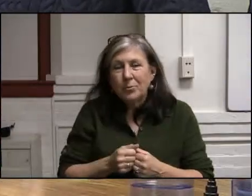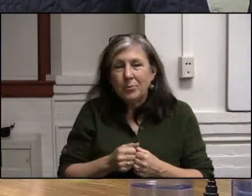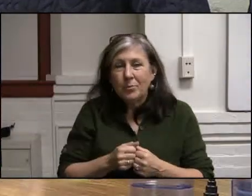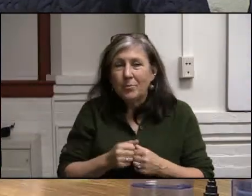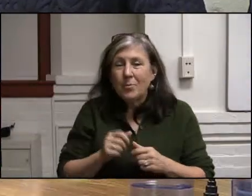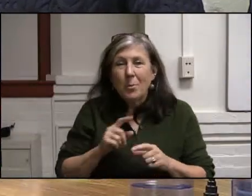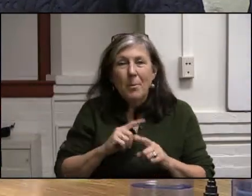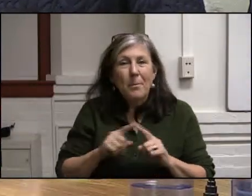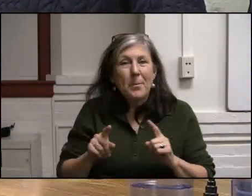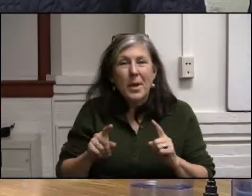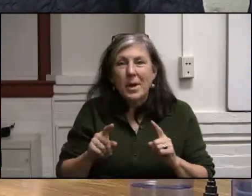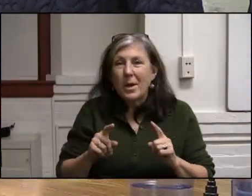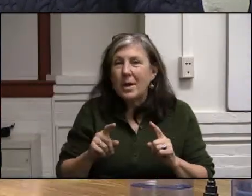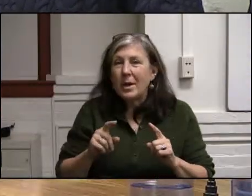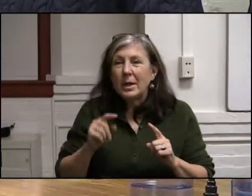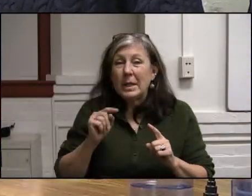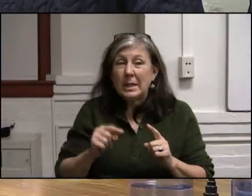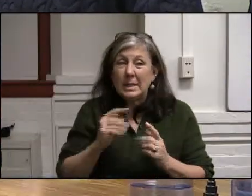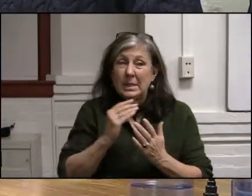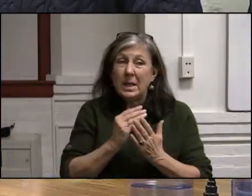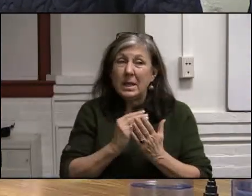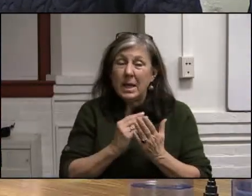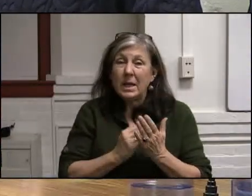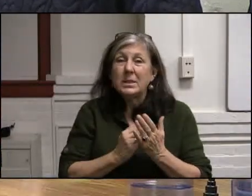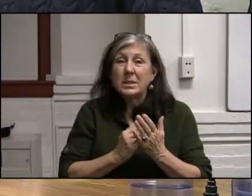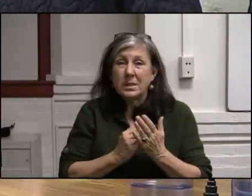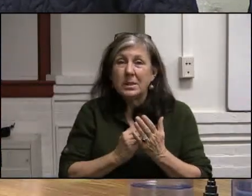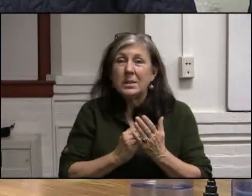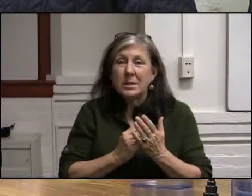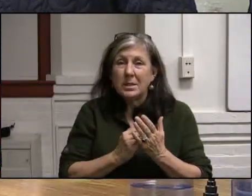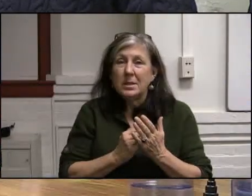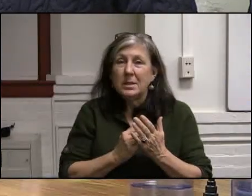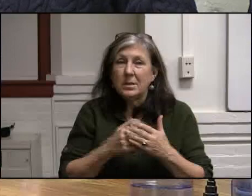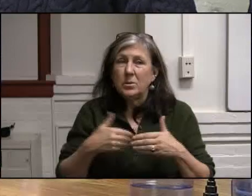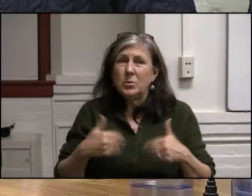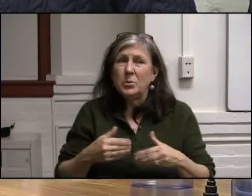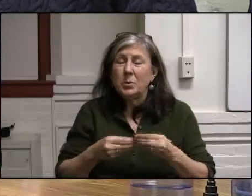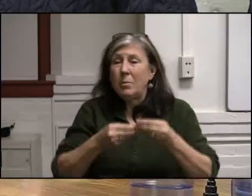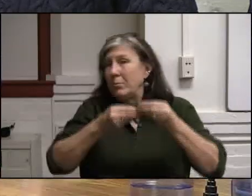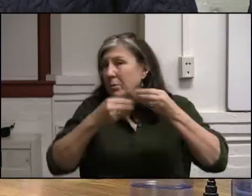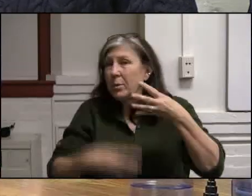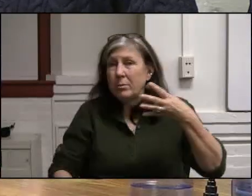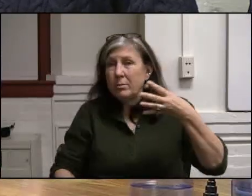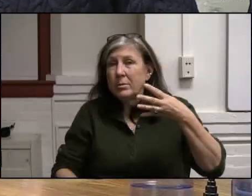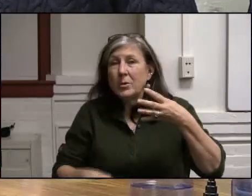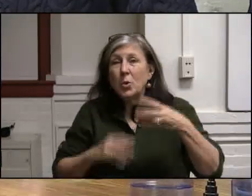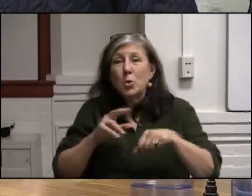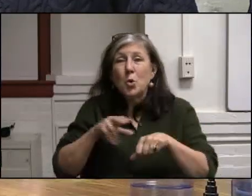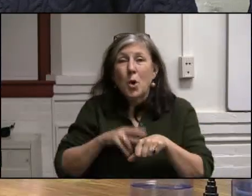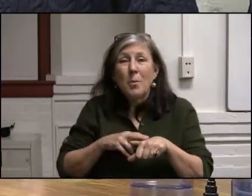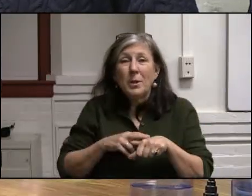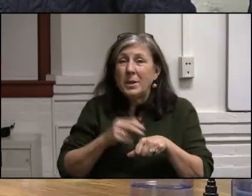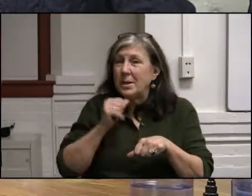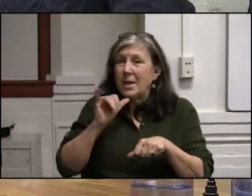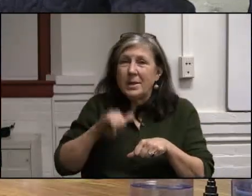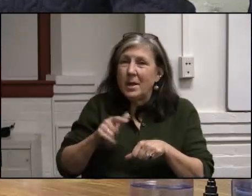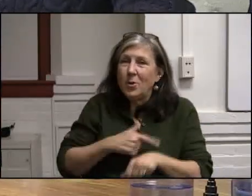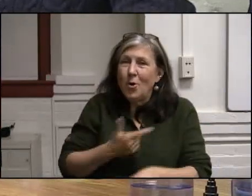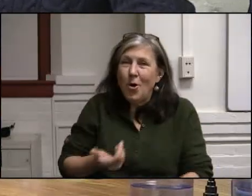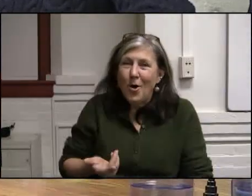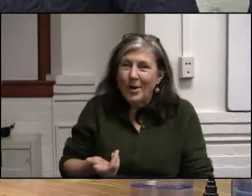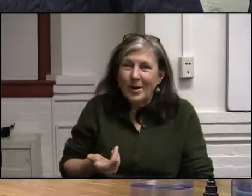This particular list is longer than we often have at this moment in time. Sometimes what we have